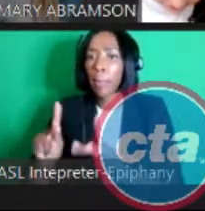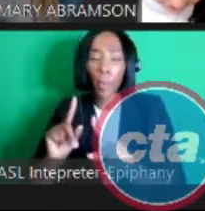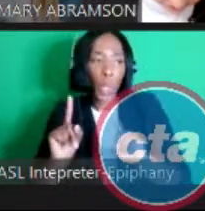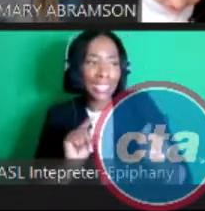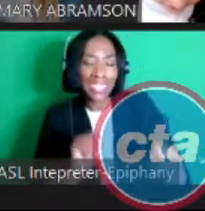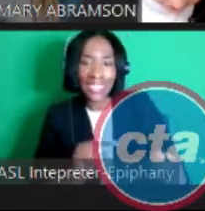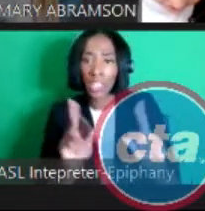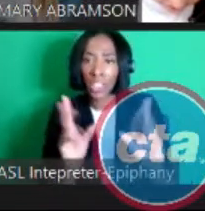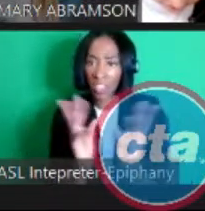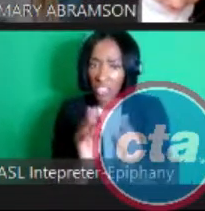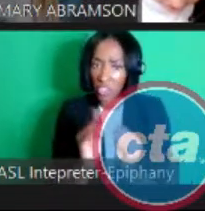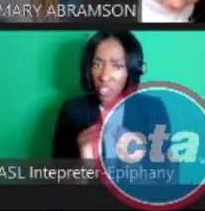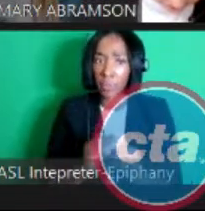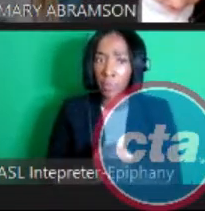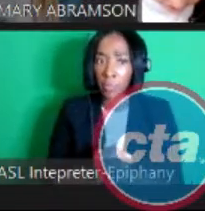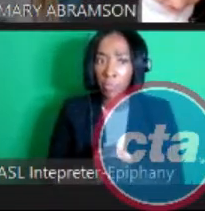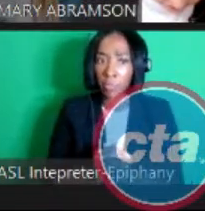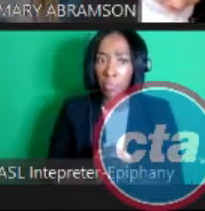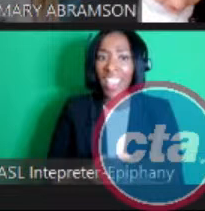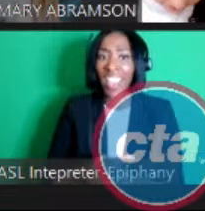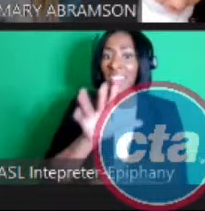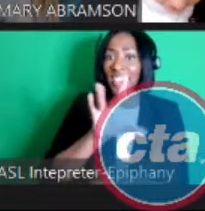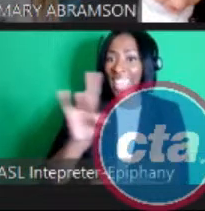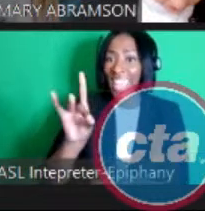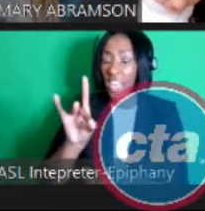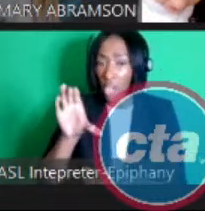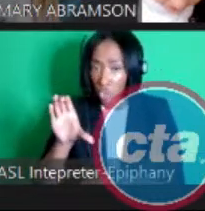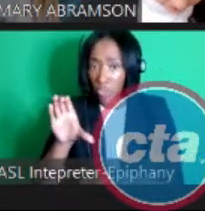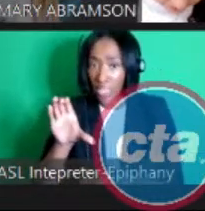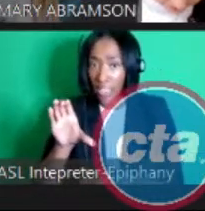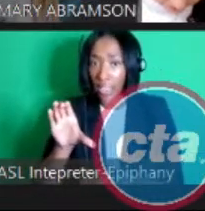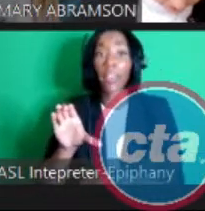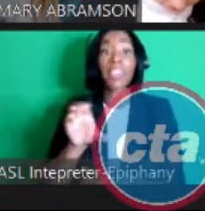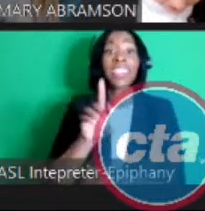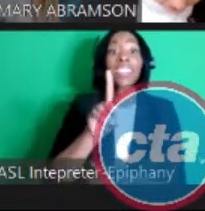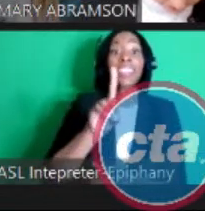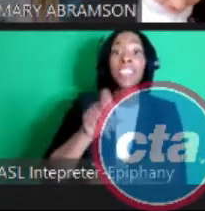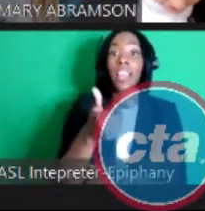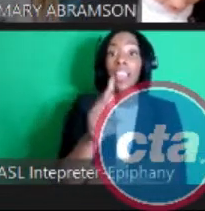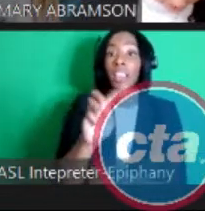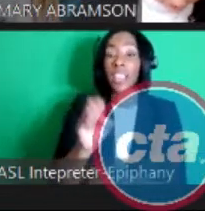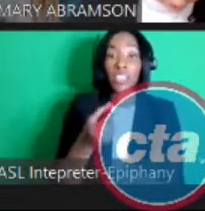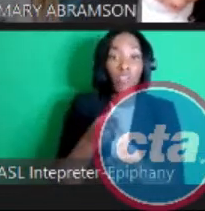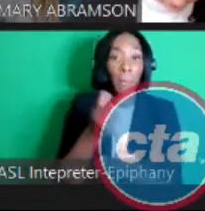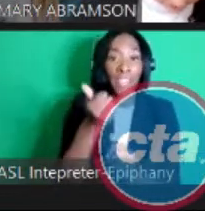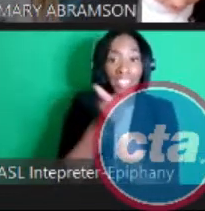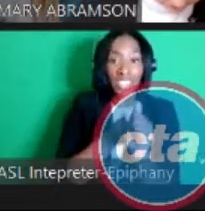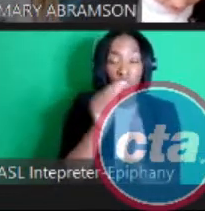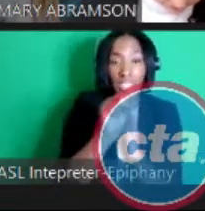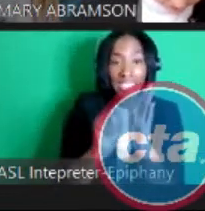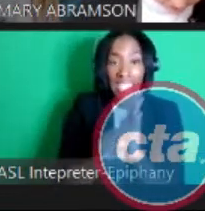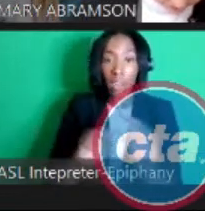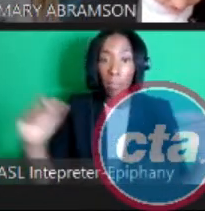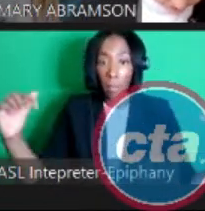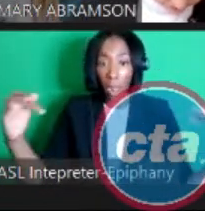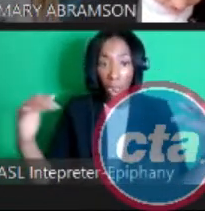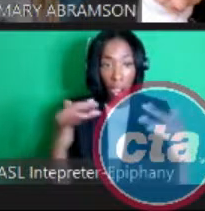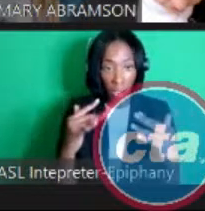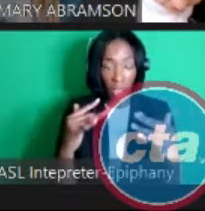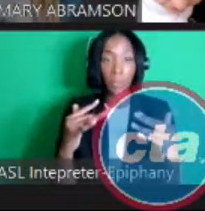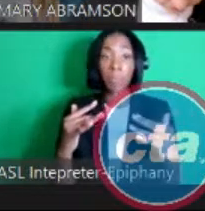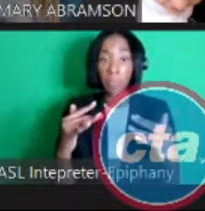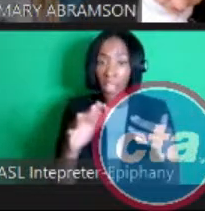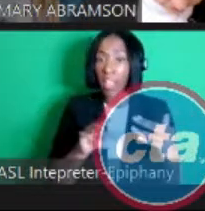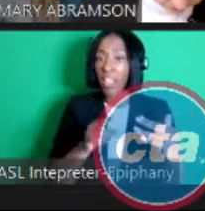the convention. There's the 5,800 that are the delegates that come from each of the states, territories, et cetera, of the United States. They